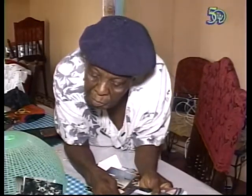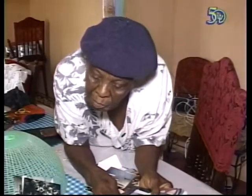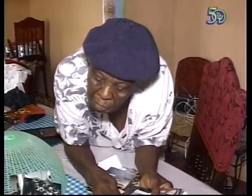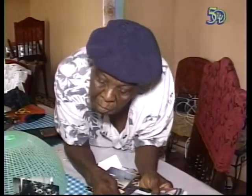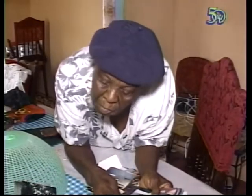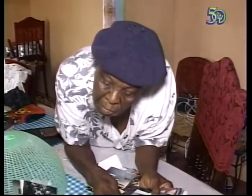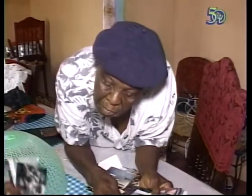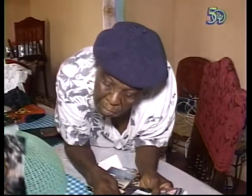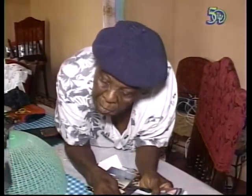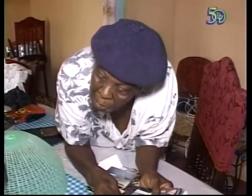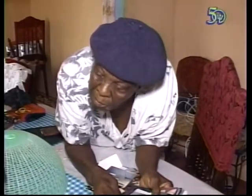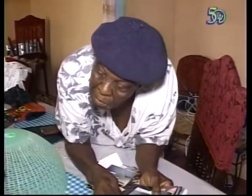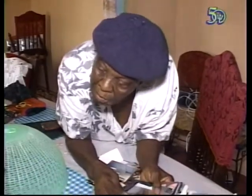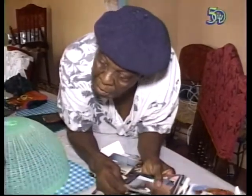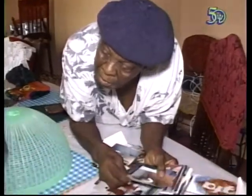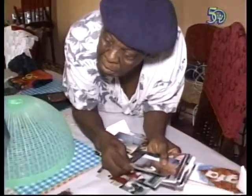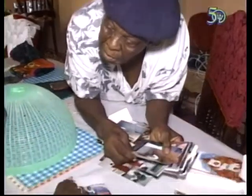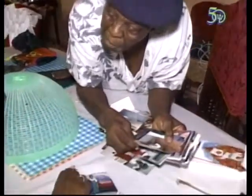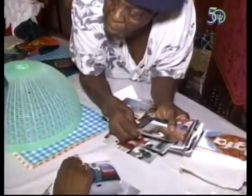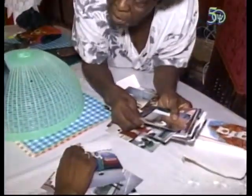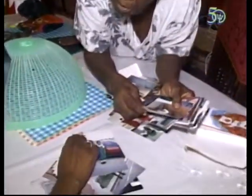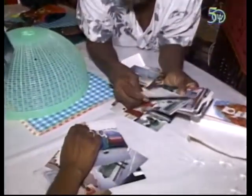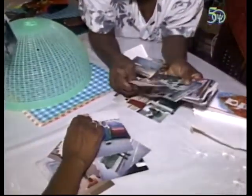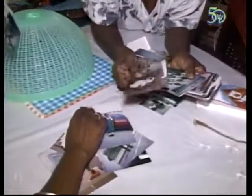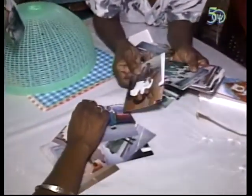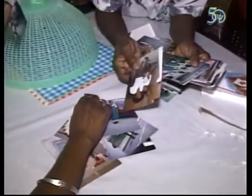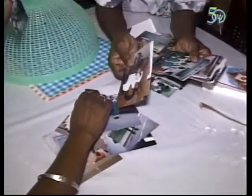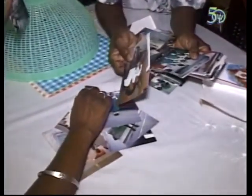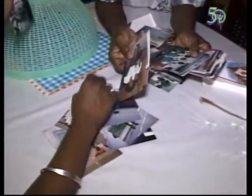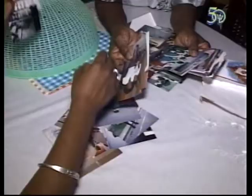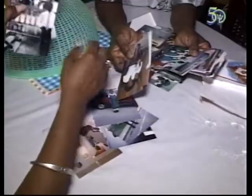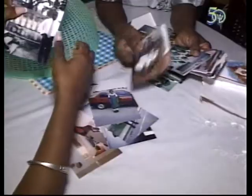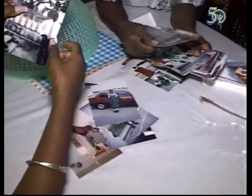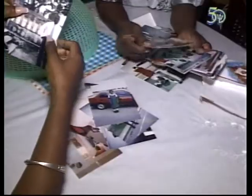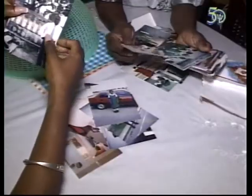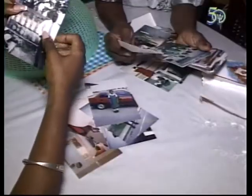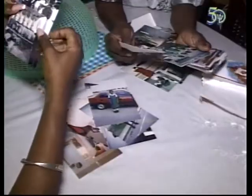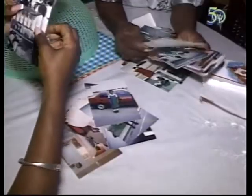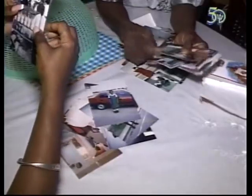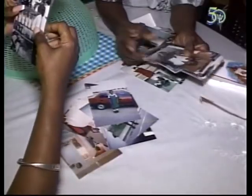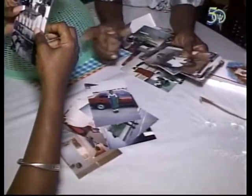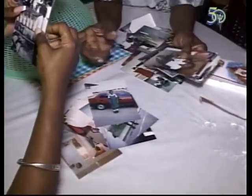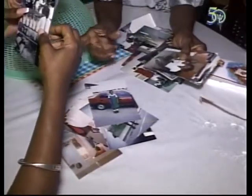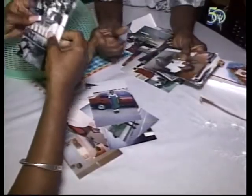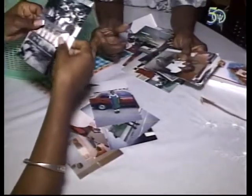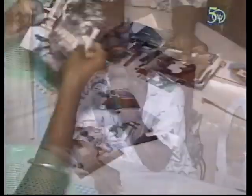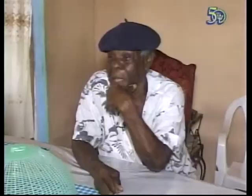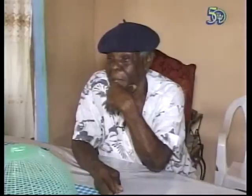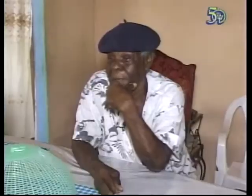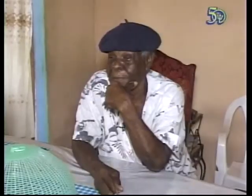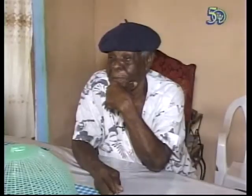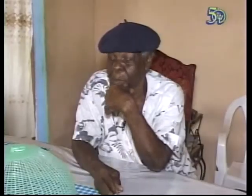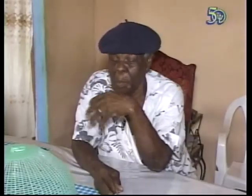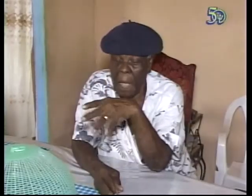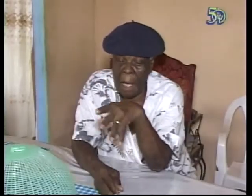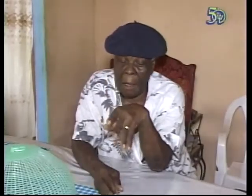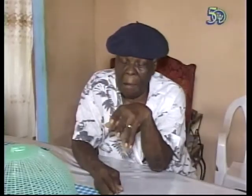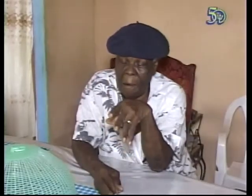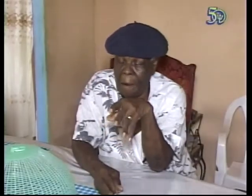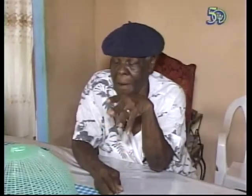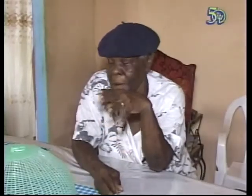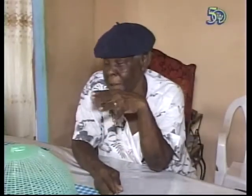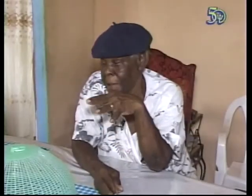Johnson and her 8 brothers and sisters. They were all raised by their grandmother. We all used to have our own little piece of ground working.